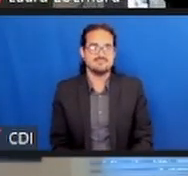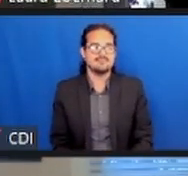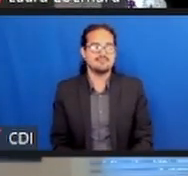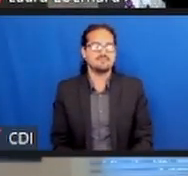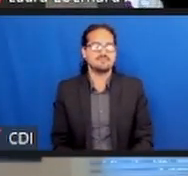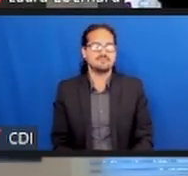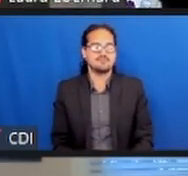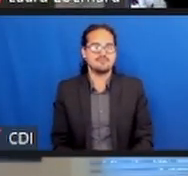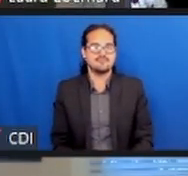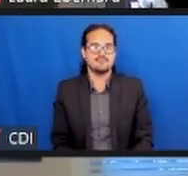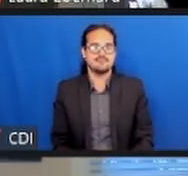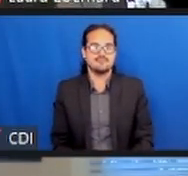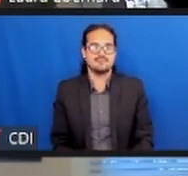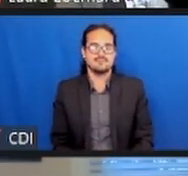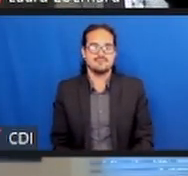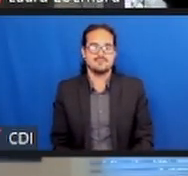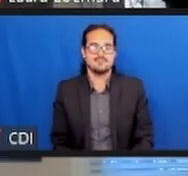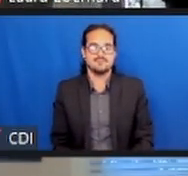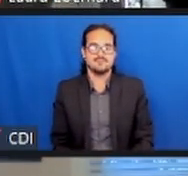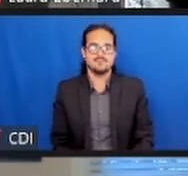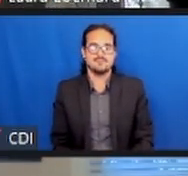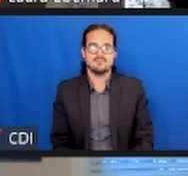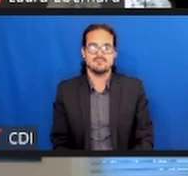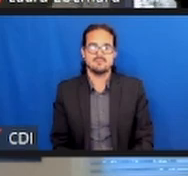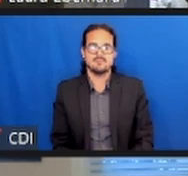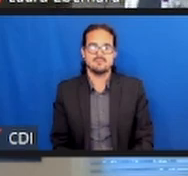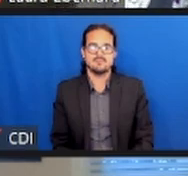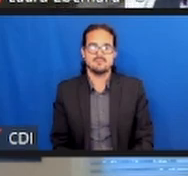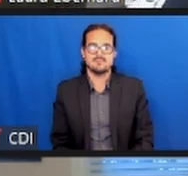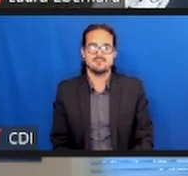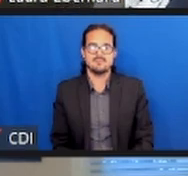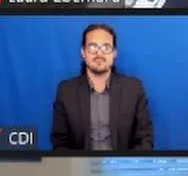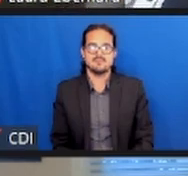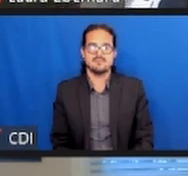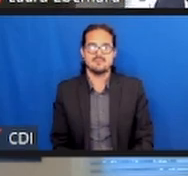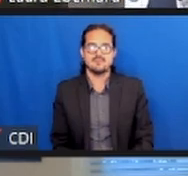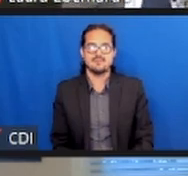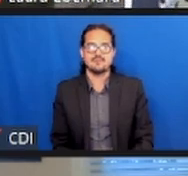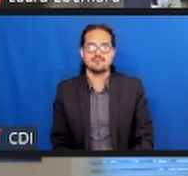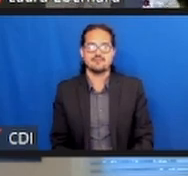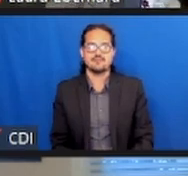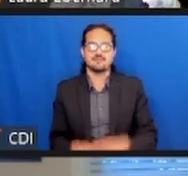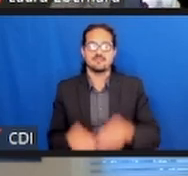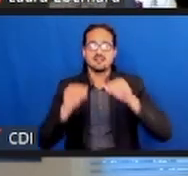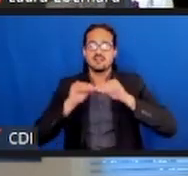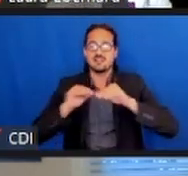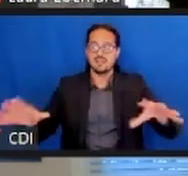And this is our epidemic curve. Each day is represented by a bar and shows from the very